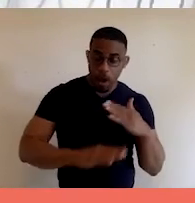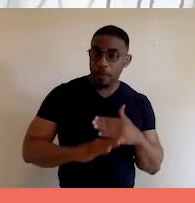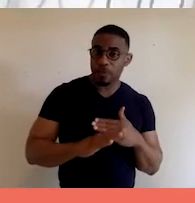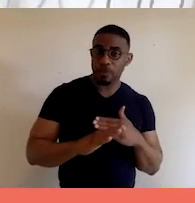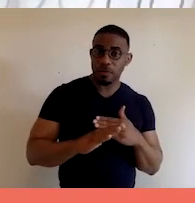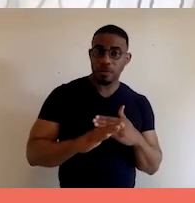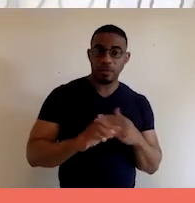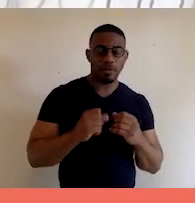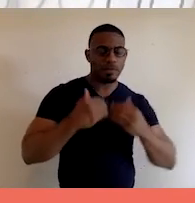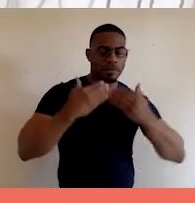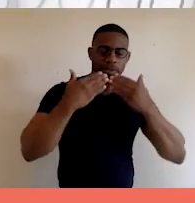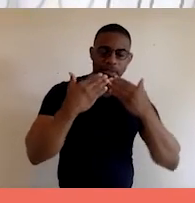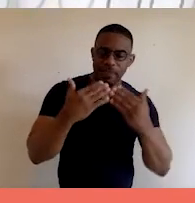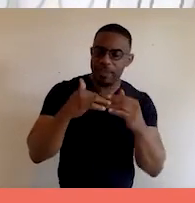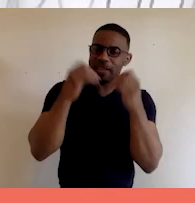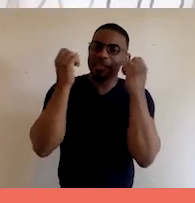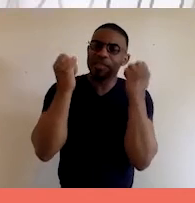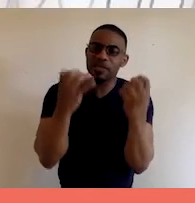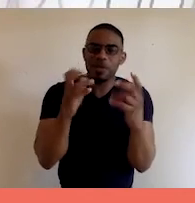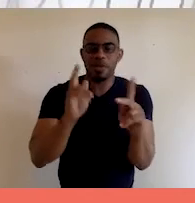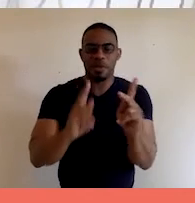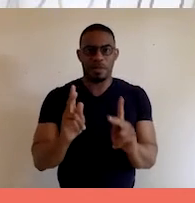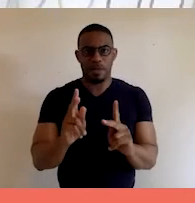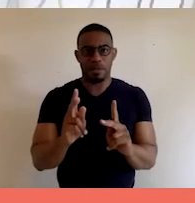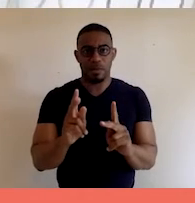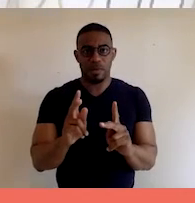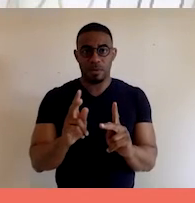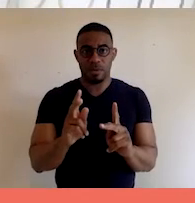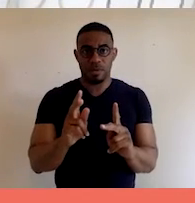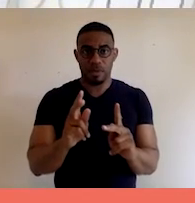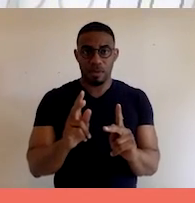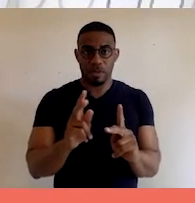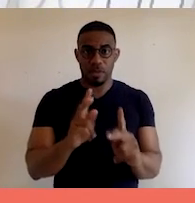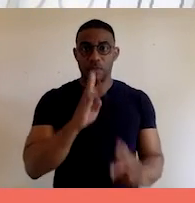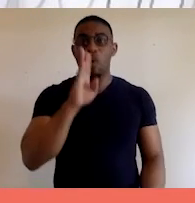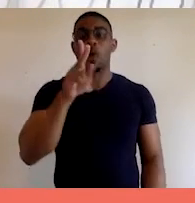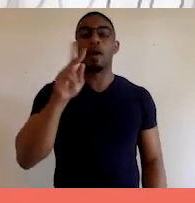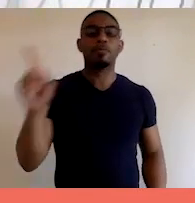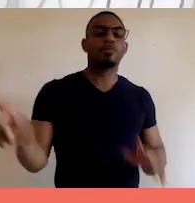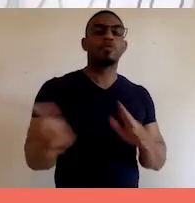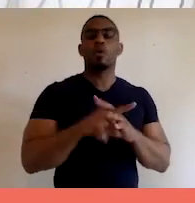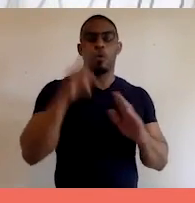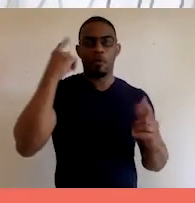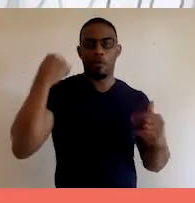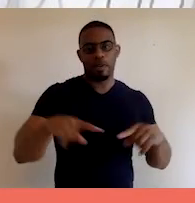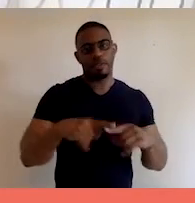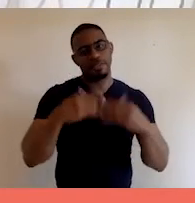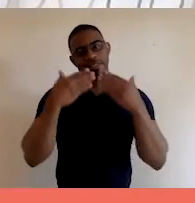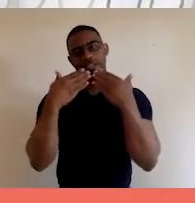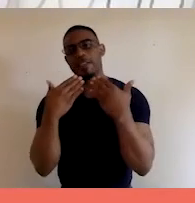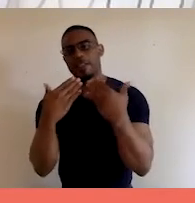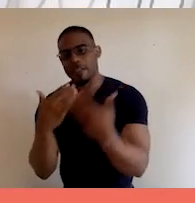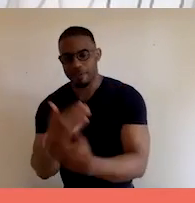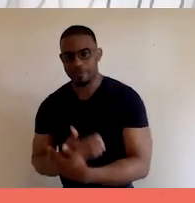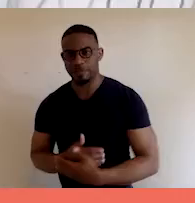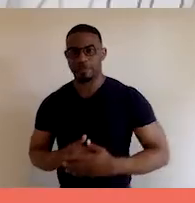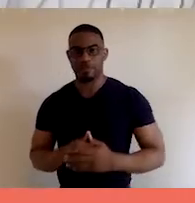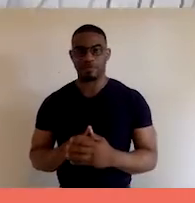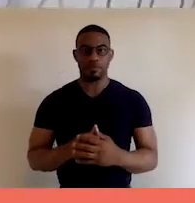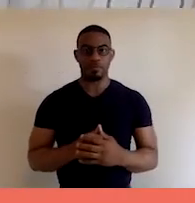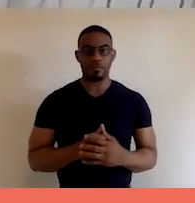and so thankful that so many people spoke up and showed out for us.